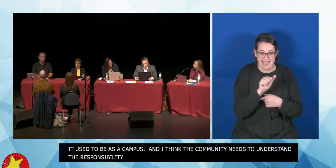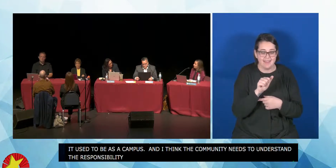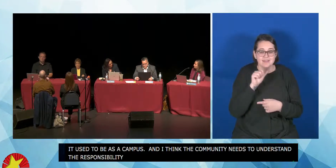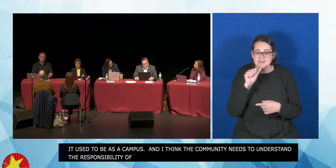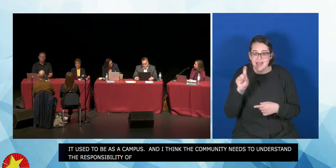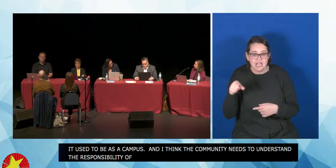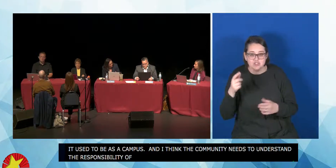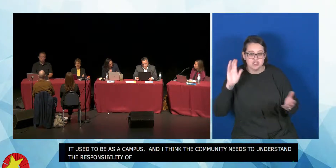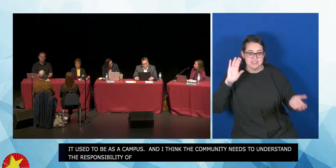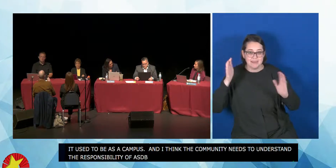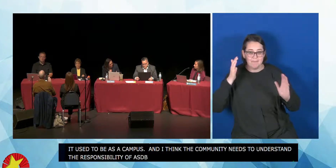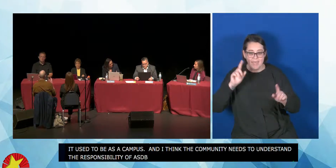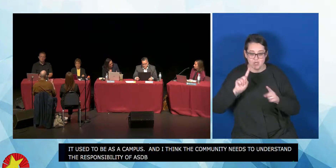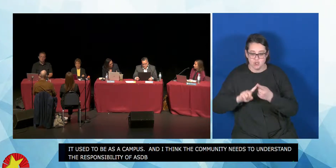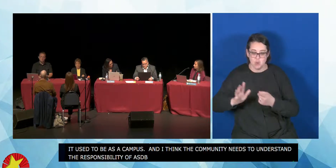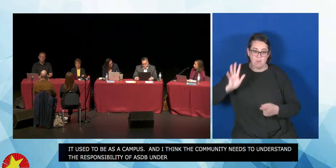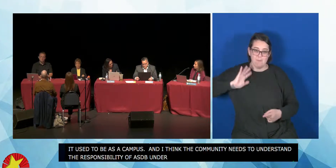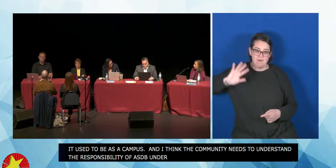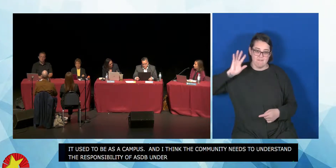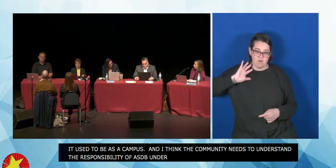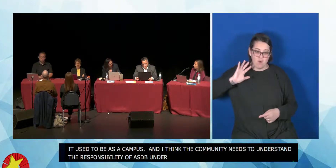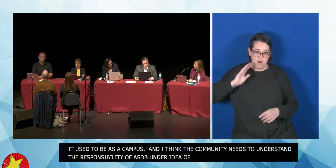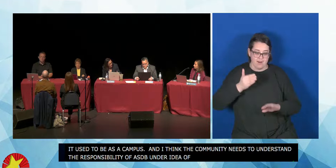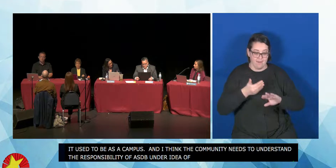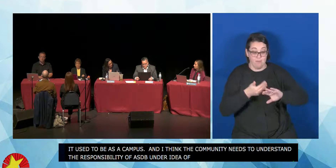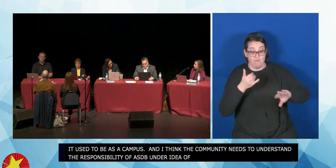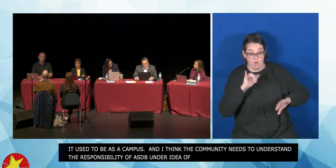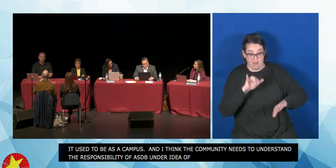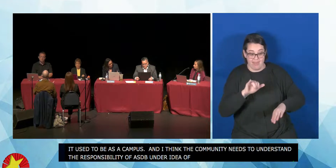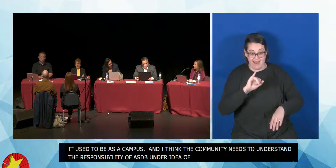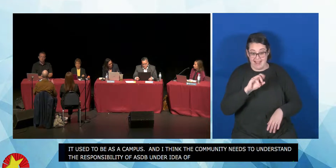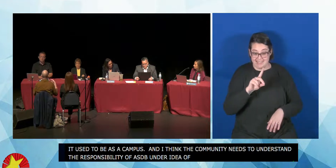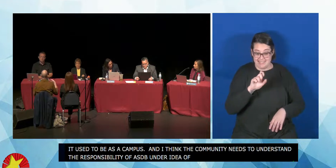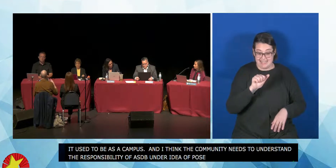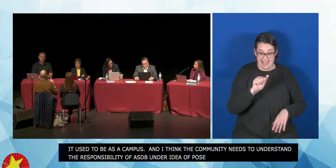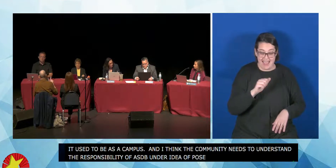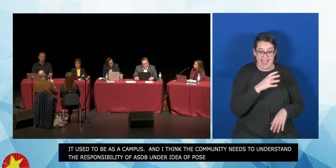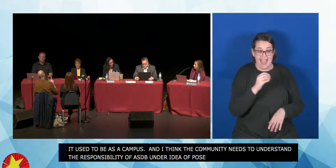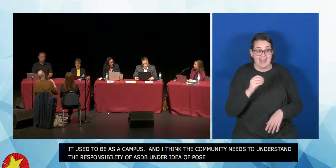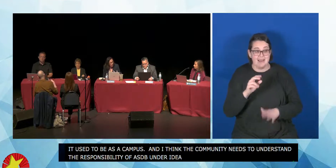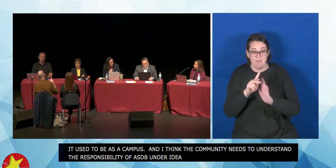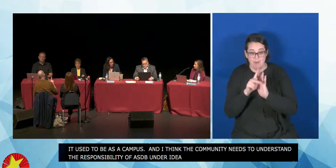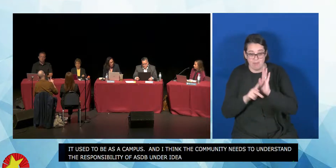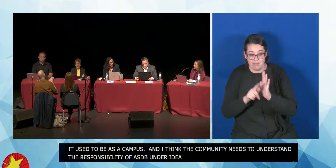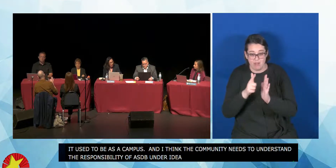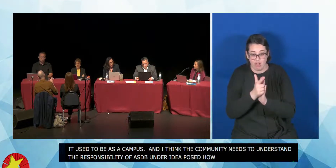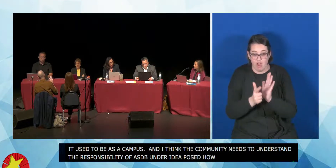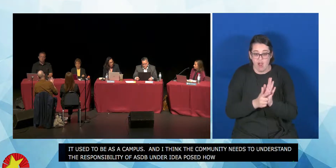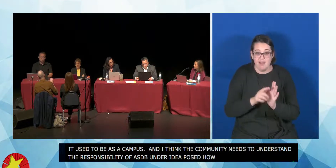run prior to IDEA and Public Law 94-142.